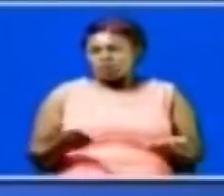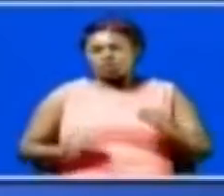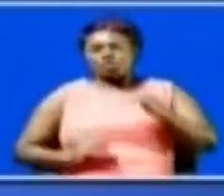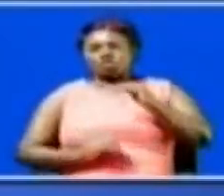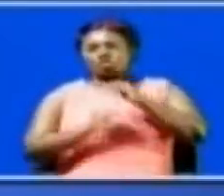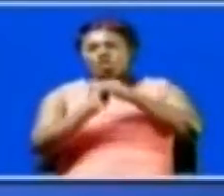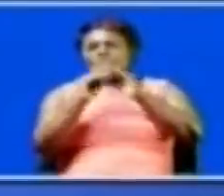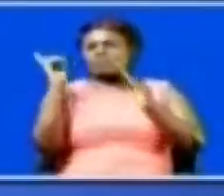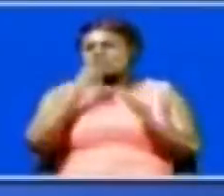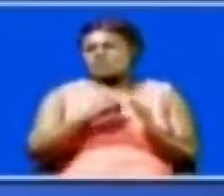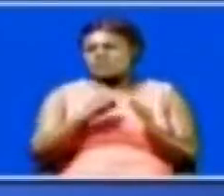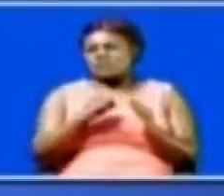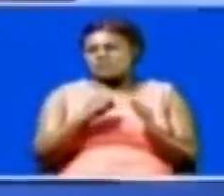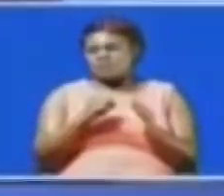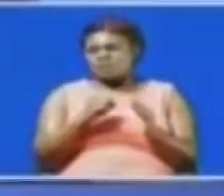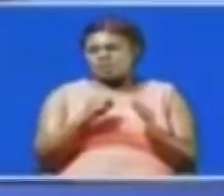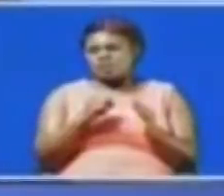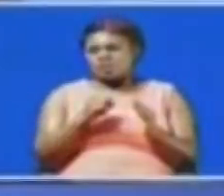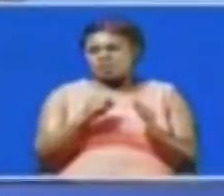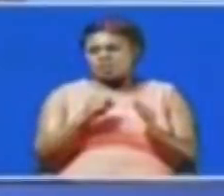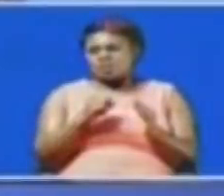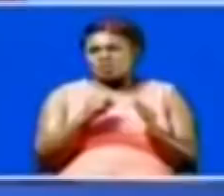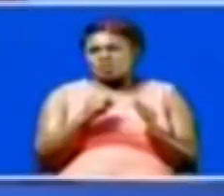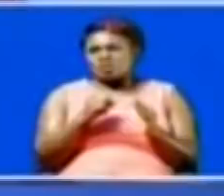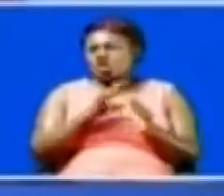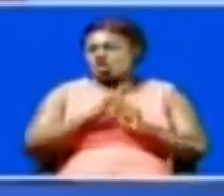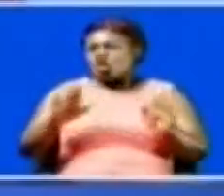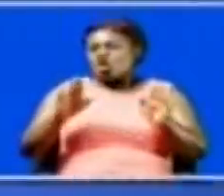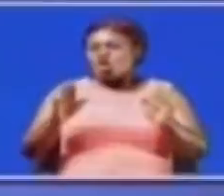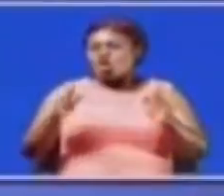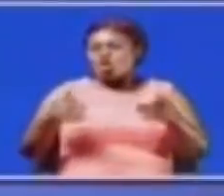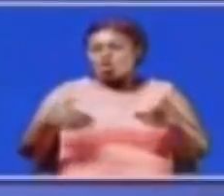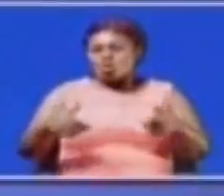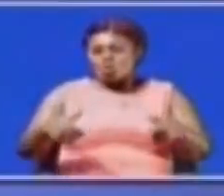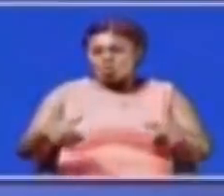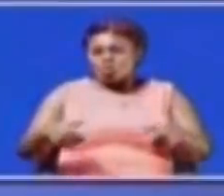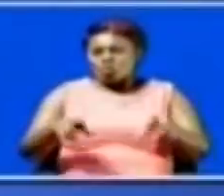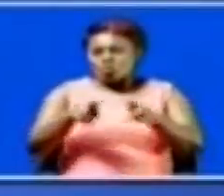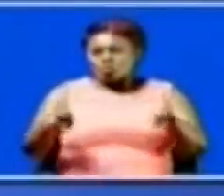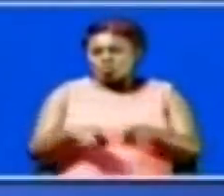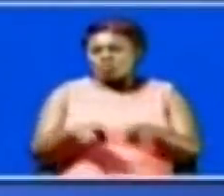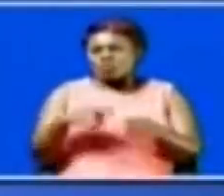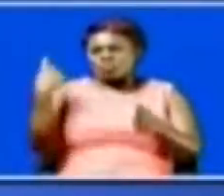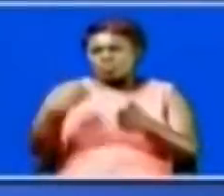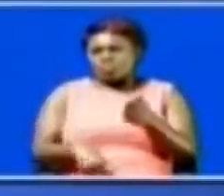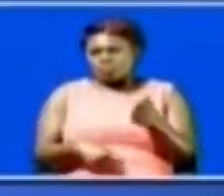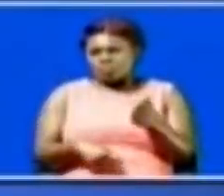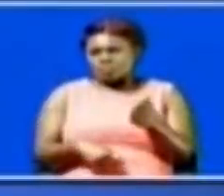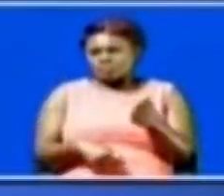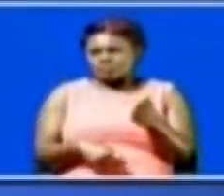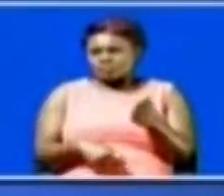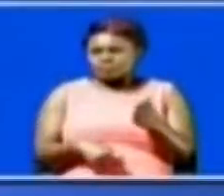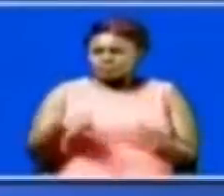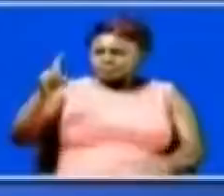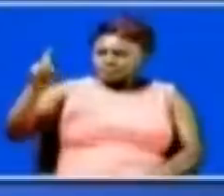maximum, more or less. So there's no leg room at all? There's no leg room for taxation, for more revenue, for raising revenue, very little. So we are doomed? And you have